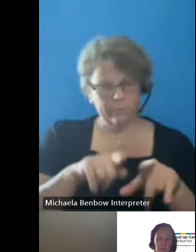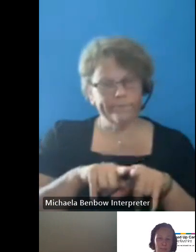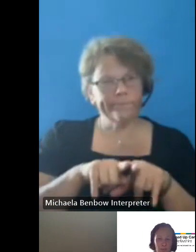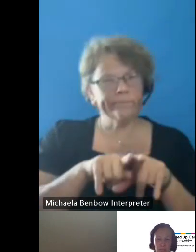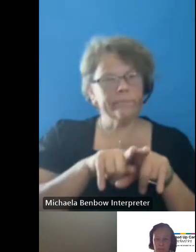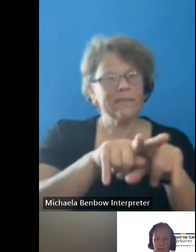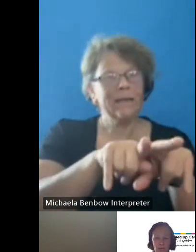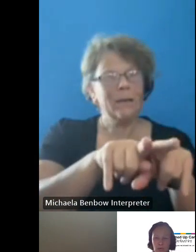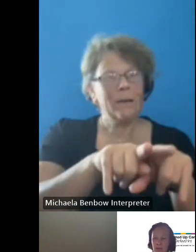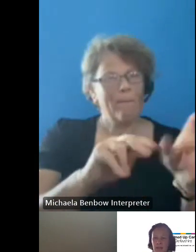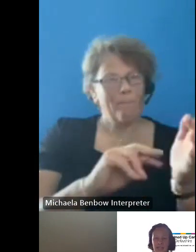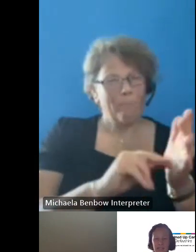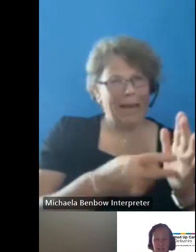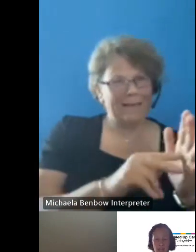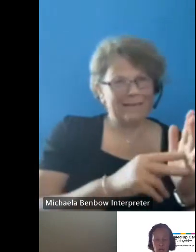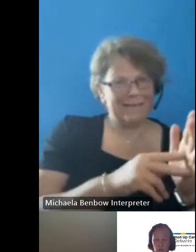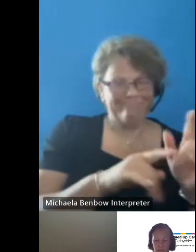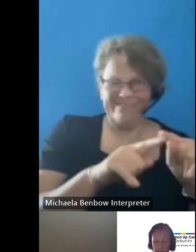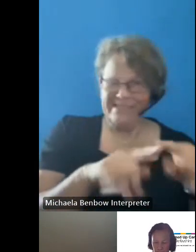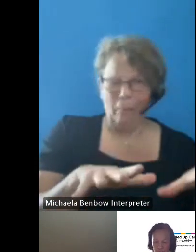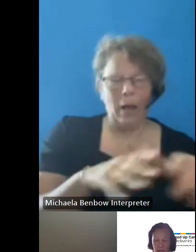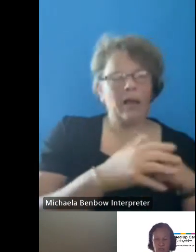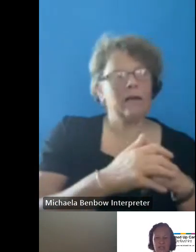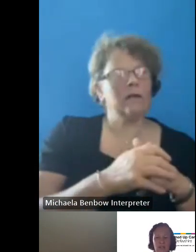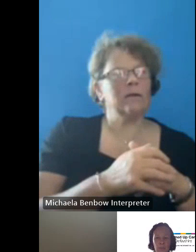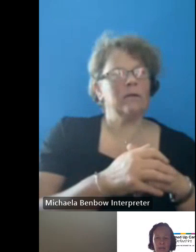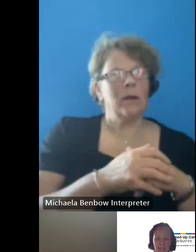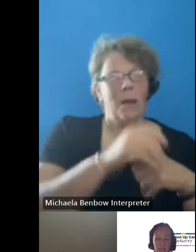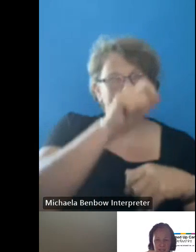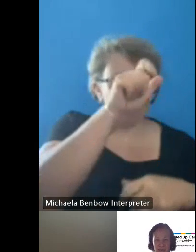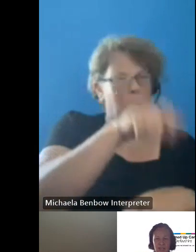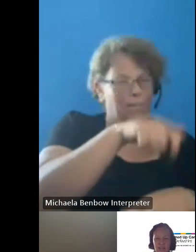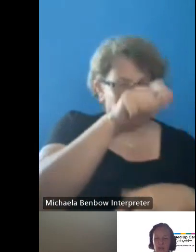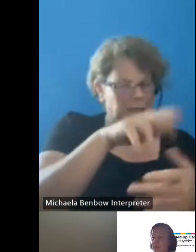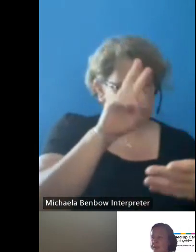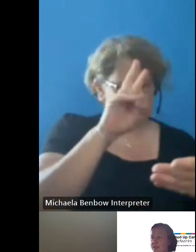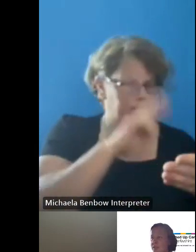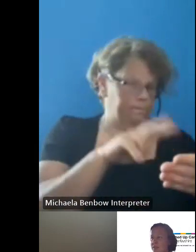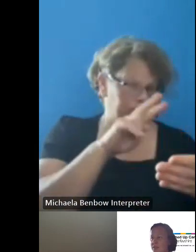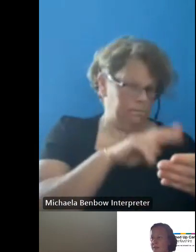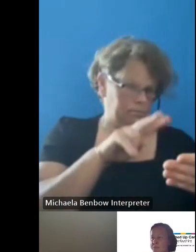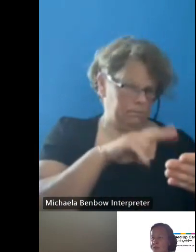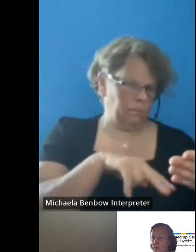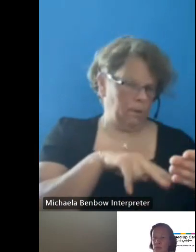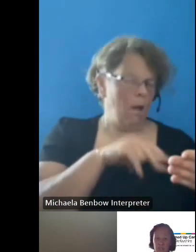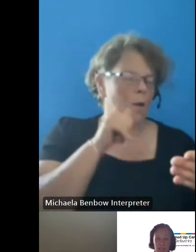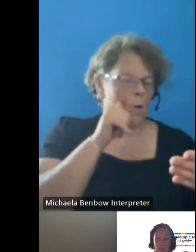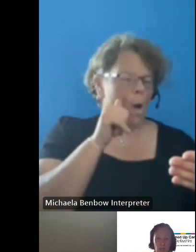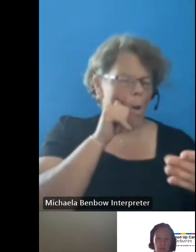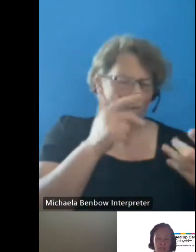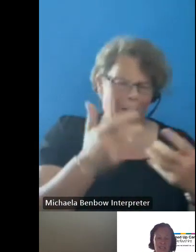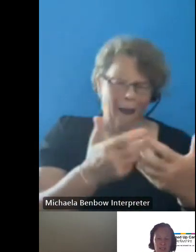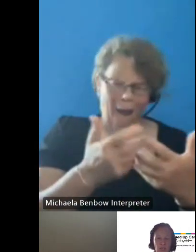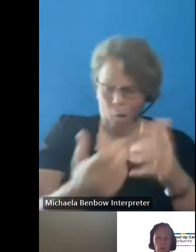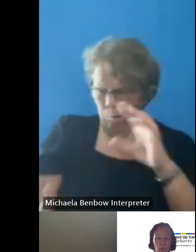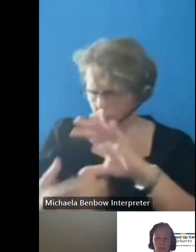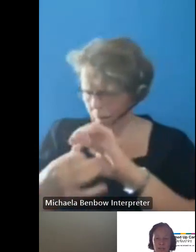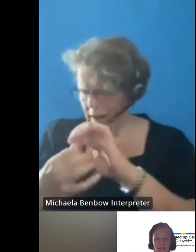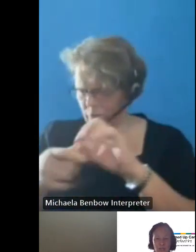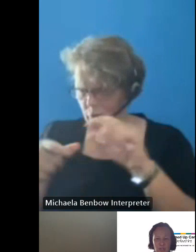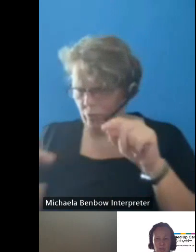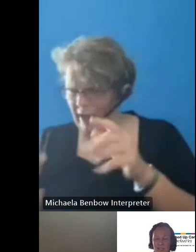can. So if a member of the public or a key stakeholder is reading our plans, they understand how they all connect to each other. We also have a lot of